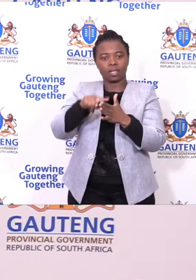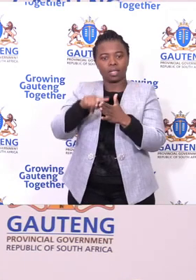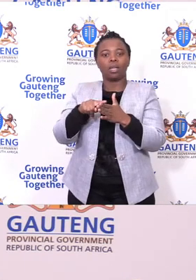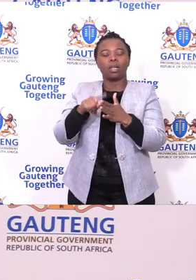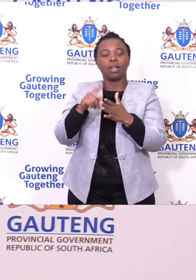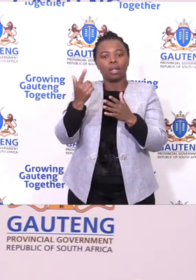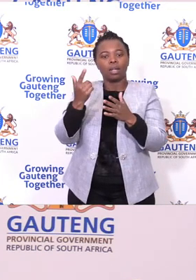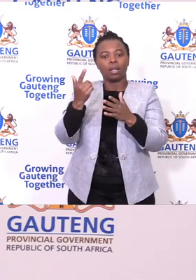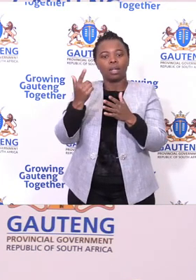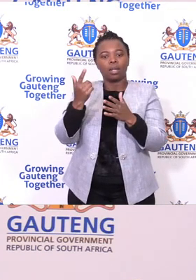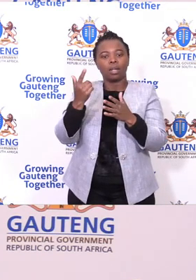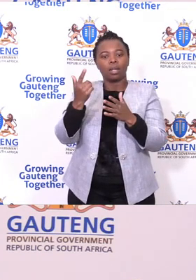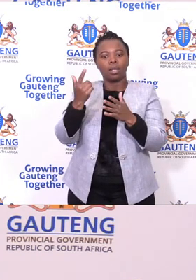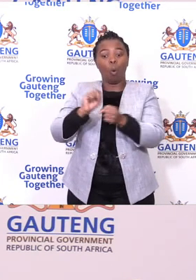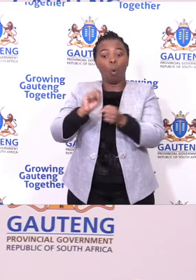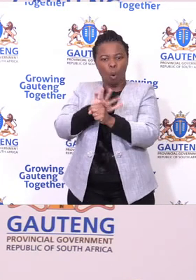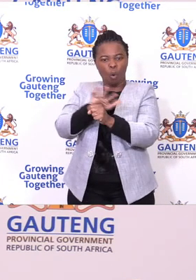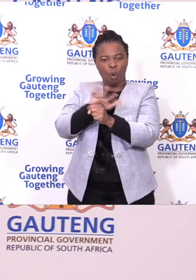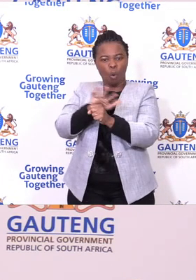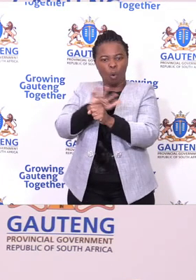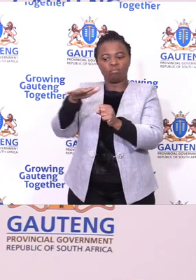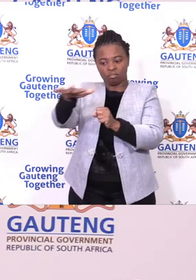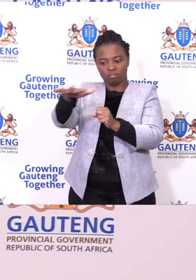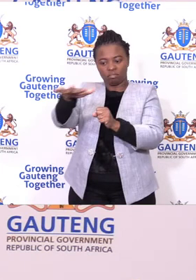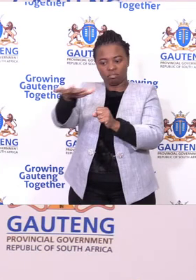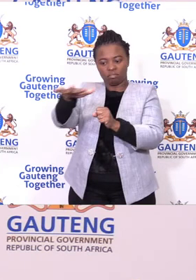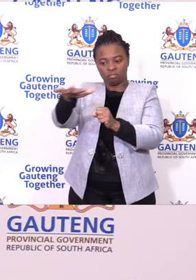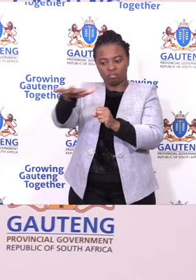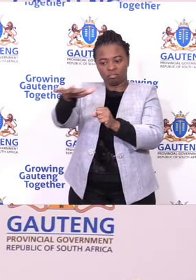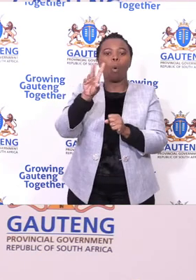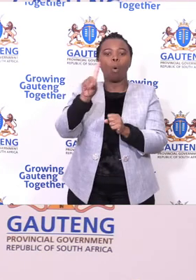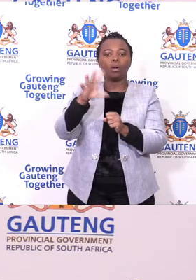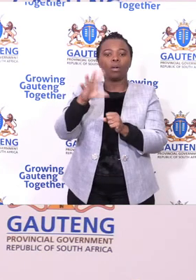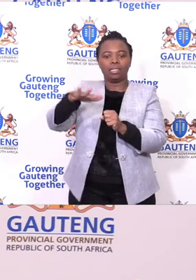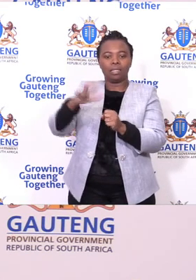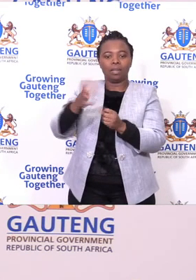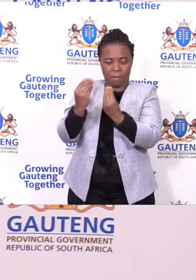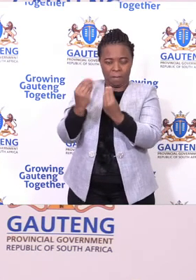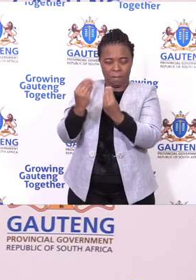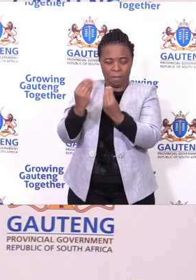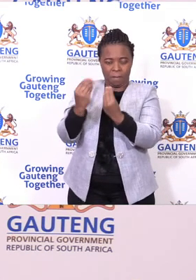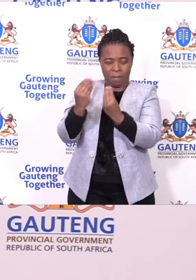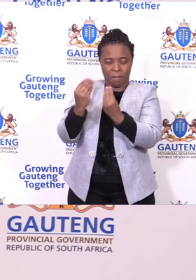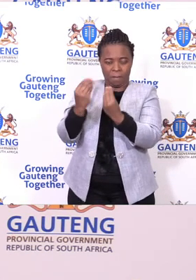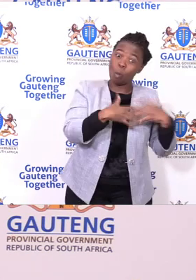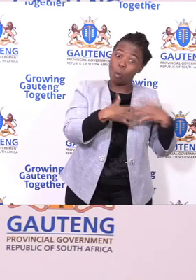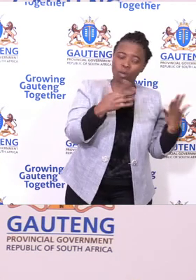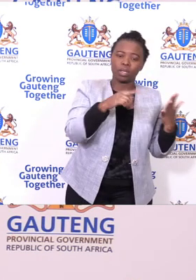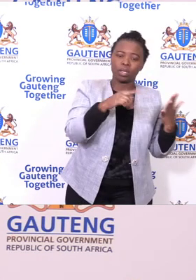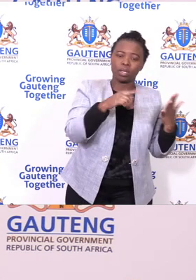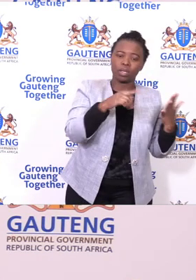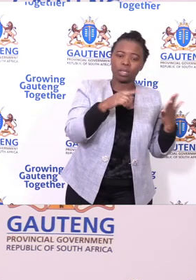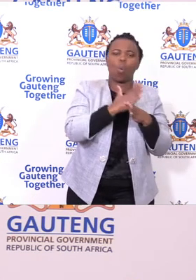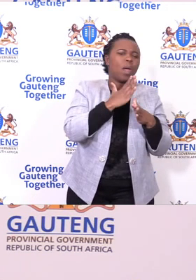COVID wards. People and healthcare workers who had been infected, in essentially the majority of them are not working